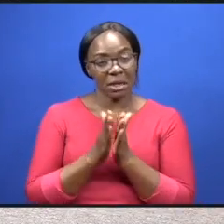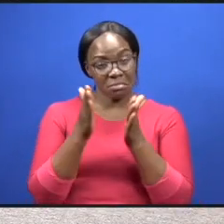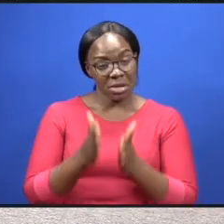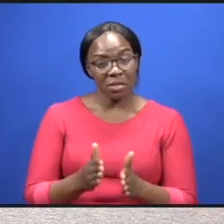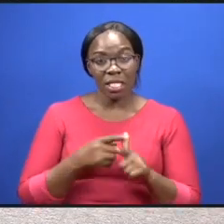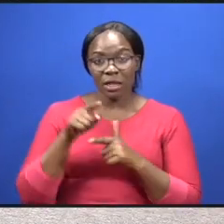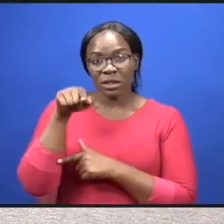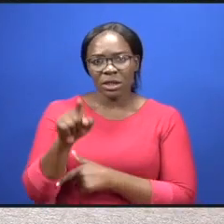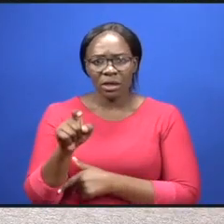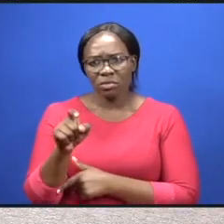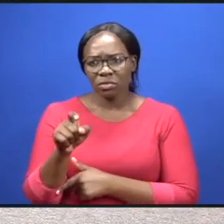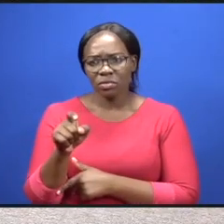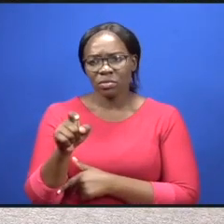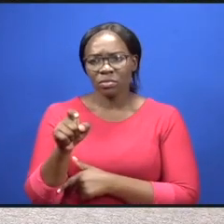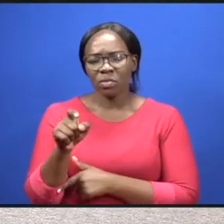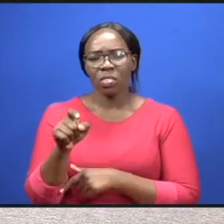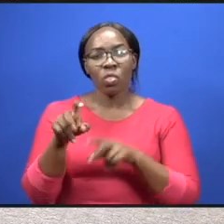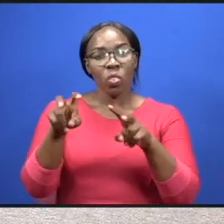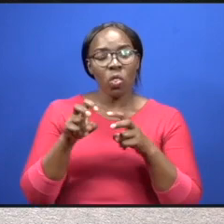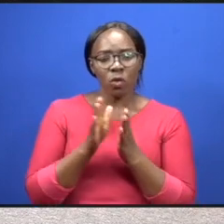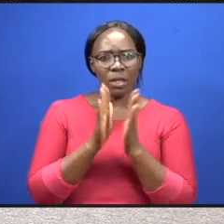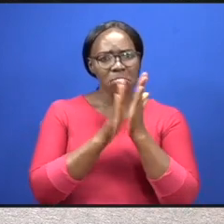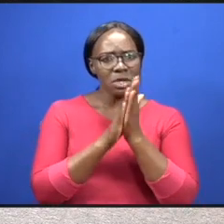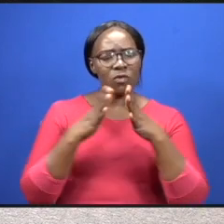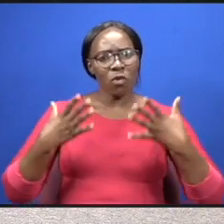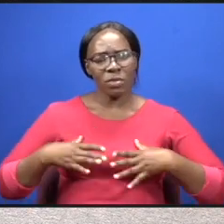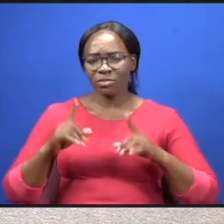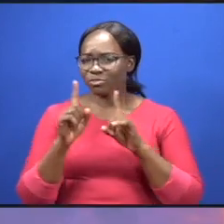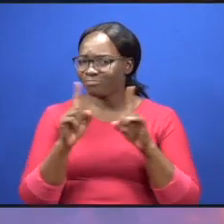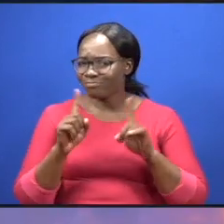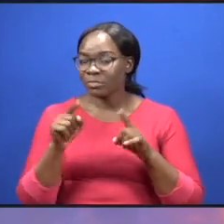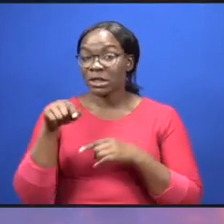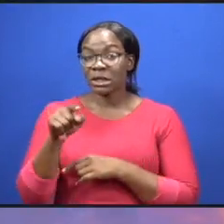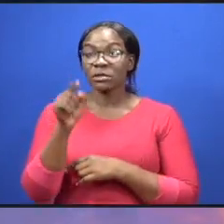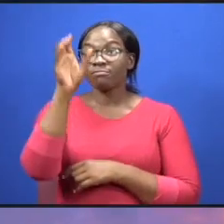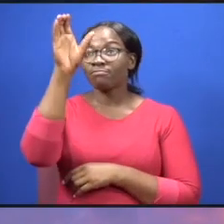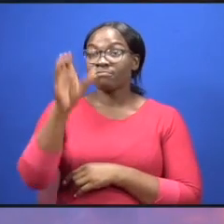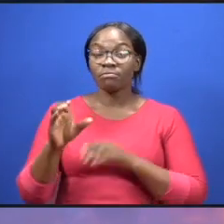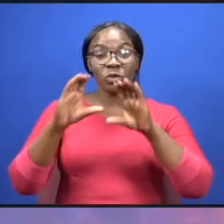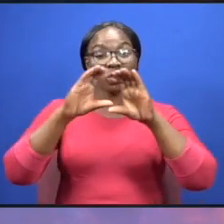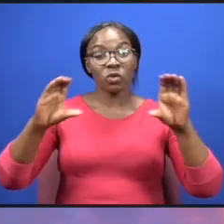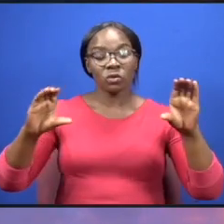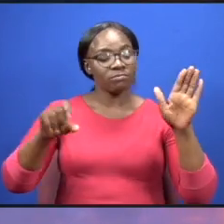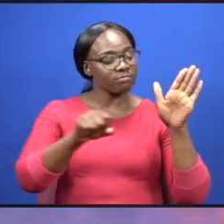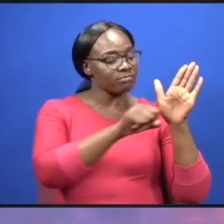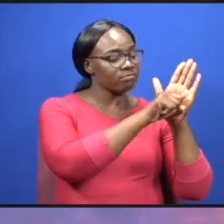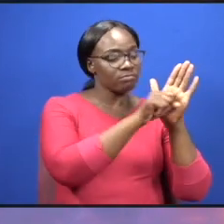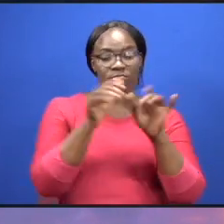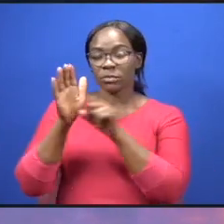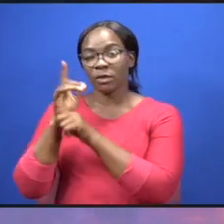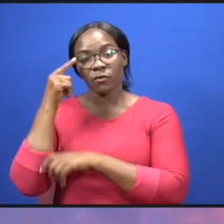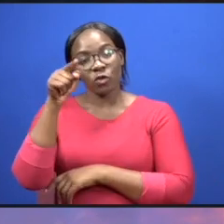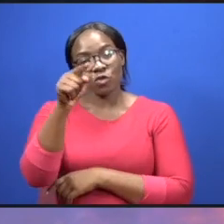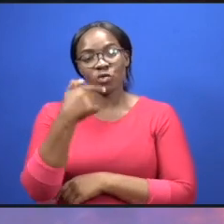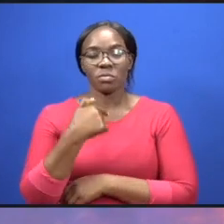was enthroned not on the praises of his people. He was lifted on a cross for you and for me, for